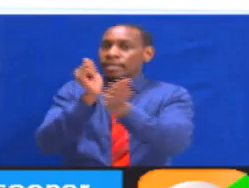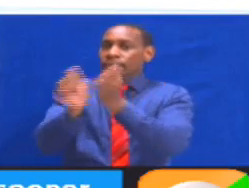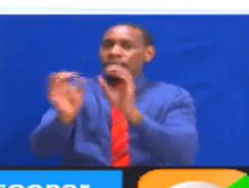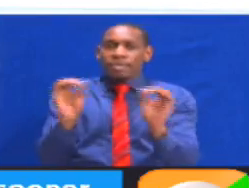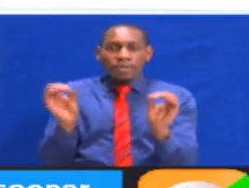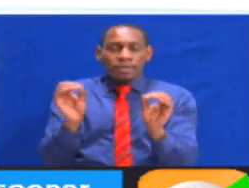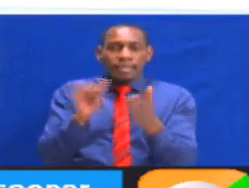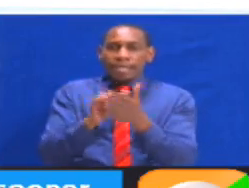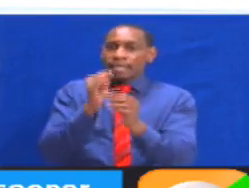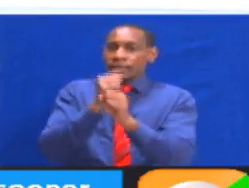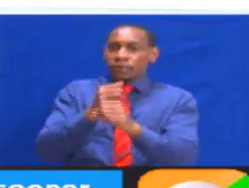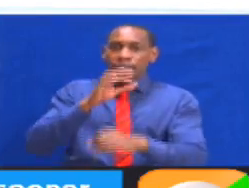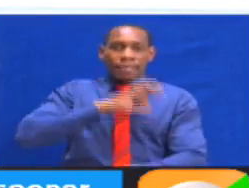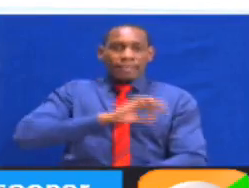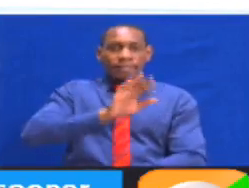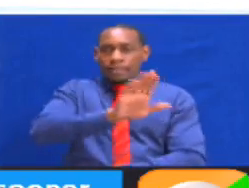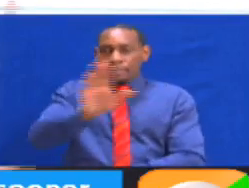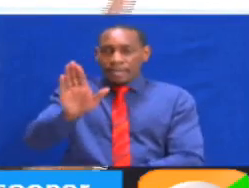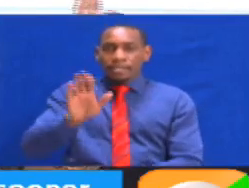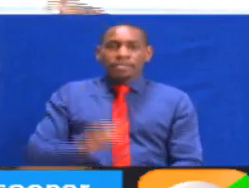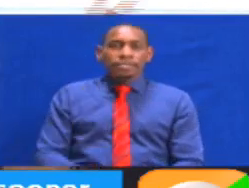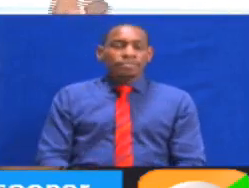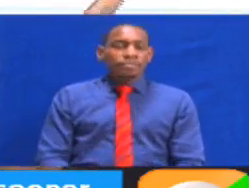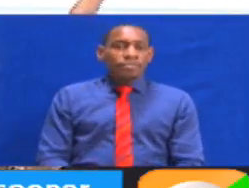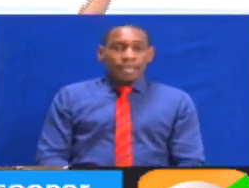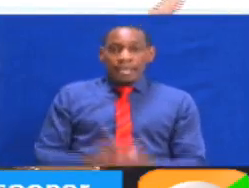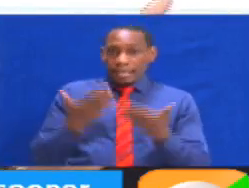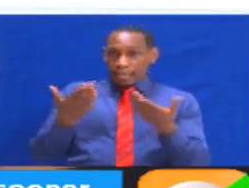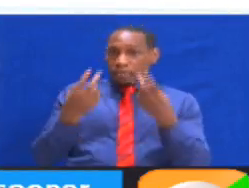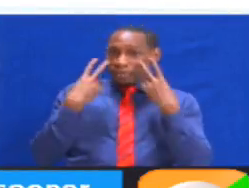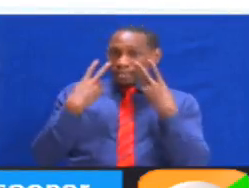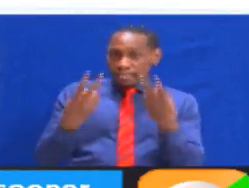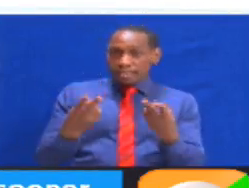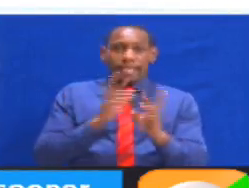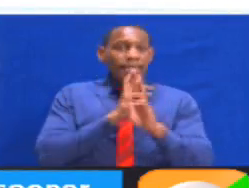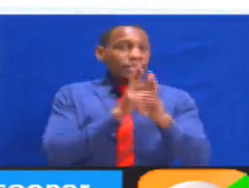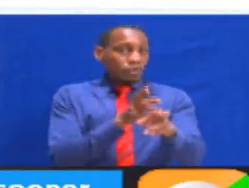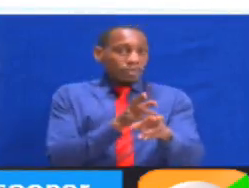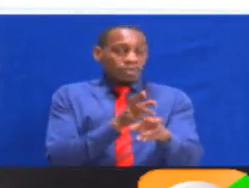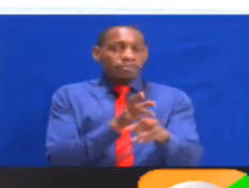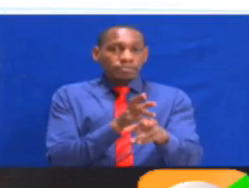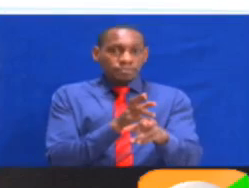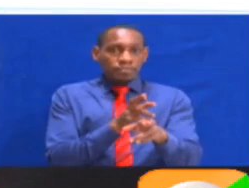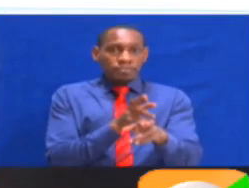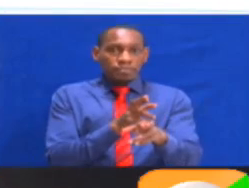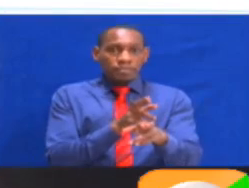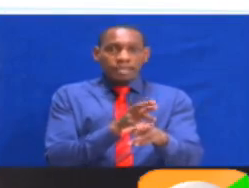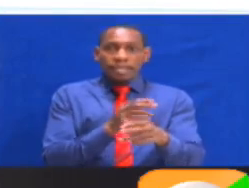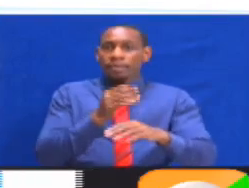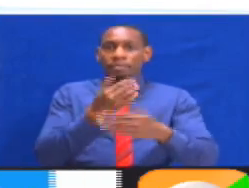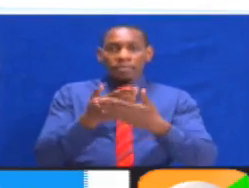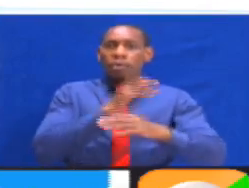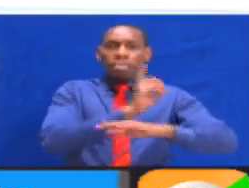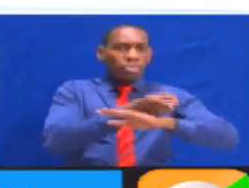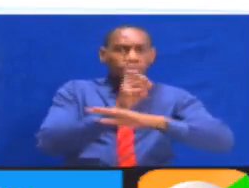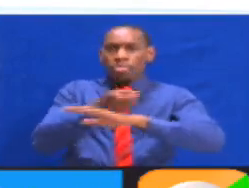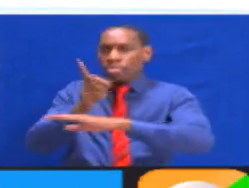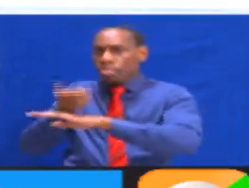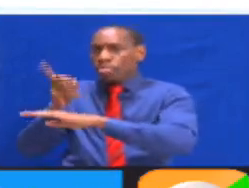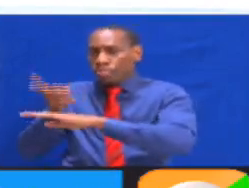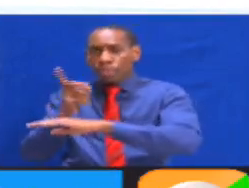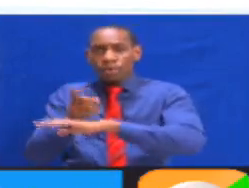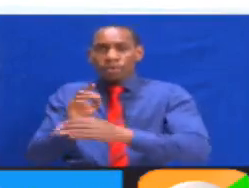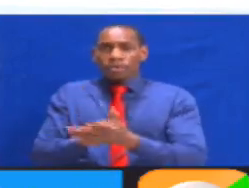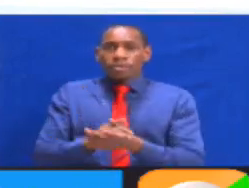punishment. This is being done for your own good. Now we're actually seeing the results of the threats of, you know, the